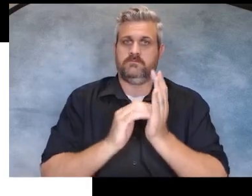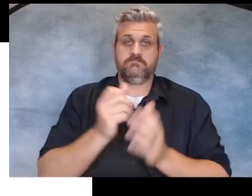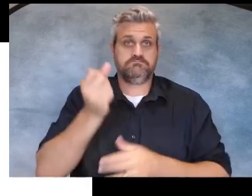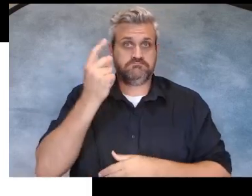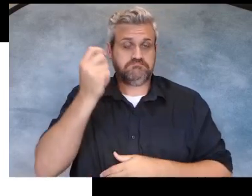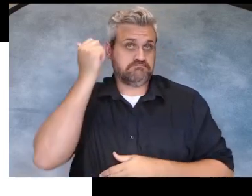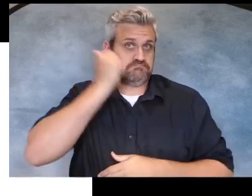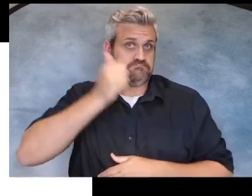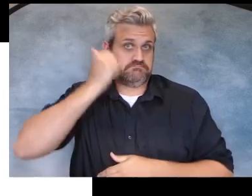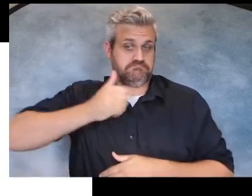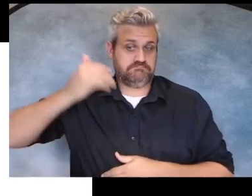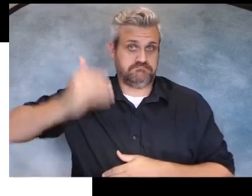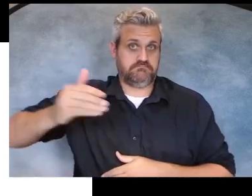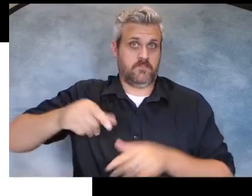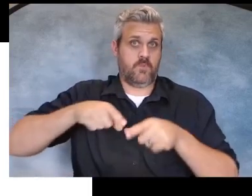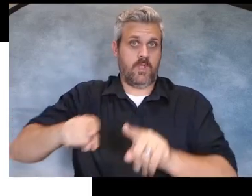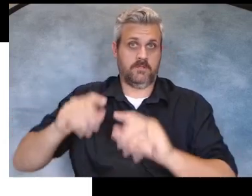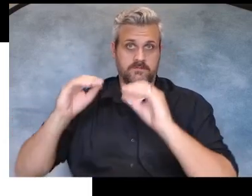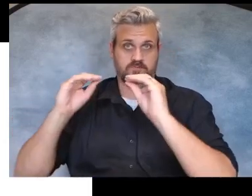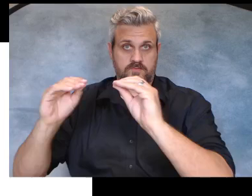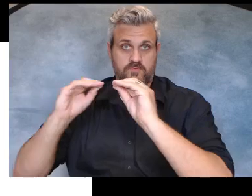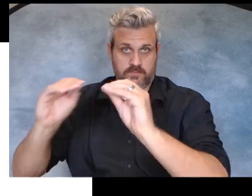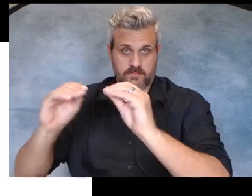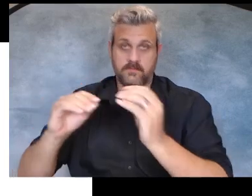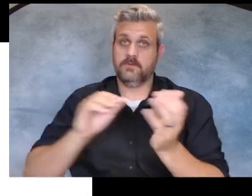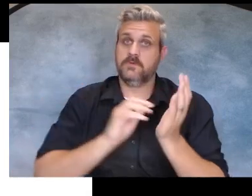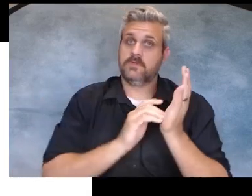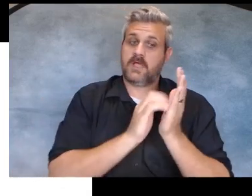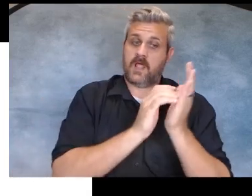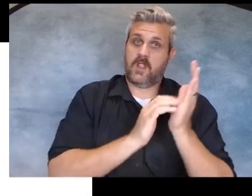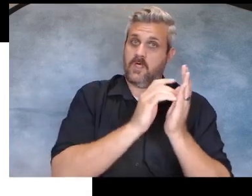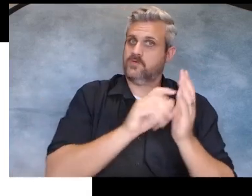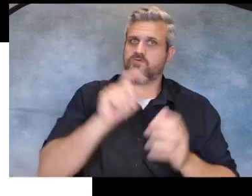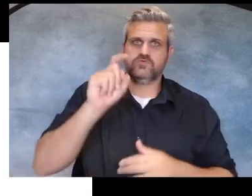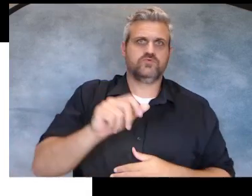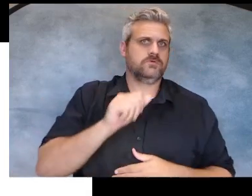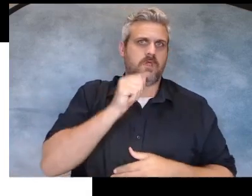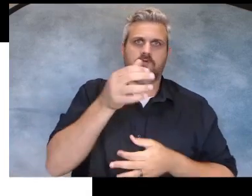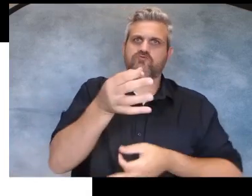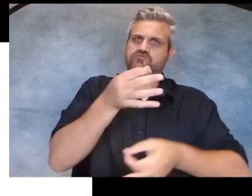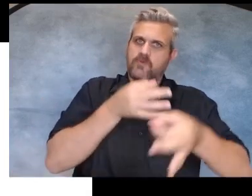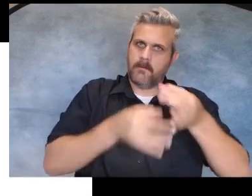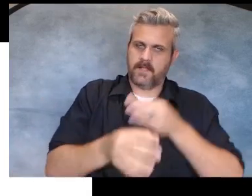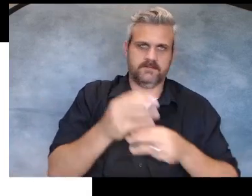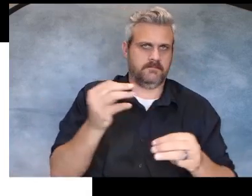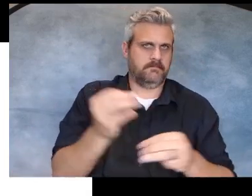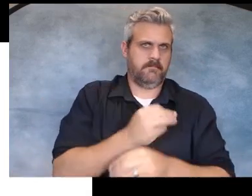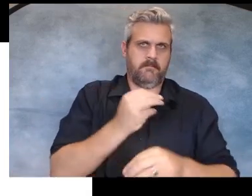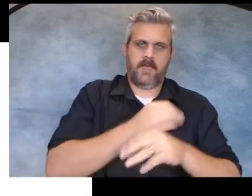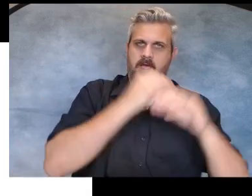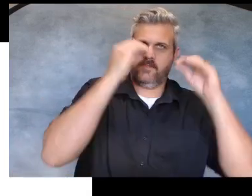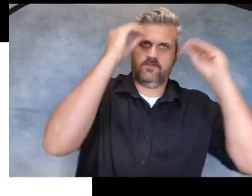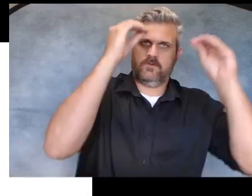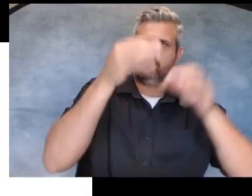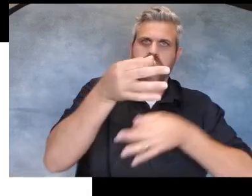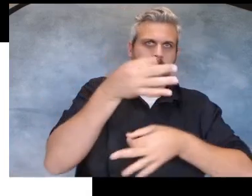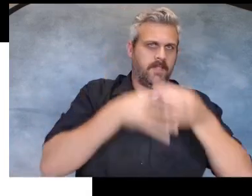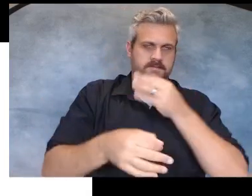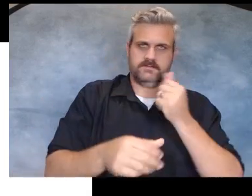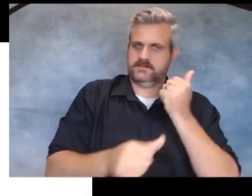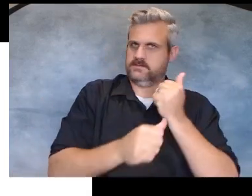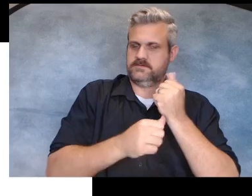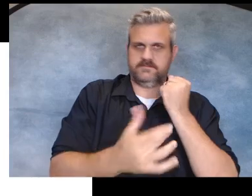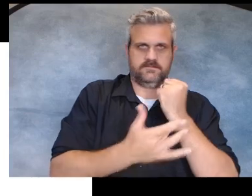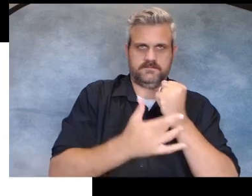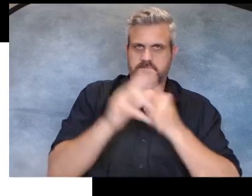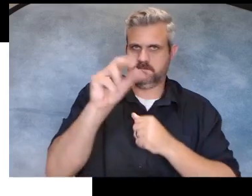on a routine basis during instruction. The calculator shall not be a replacement for math instruction or assistive